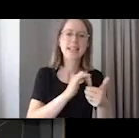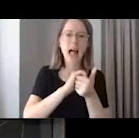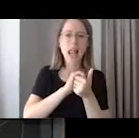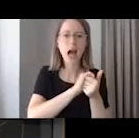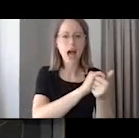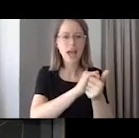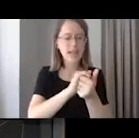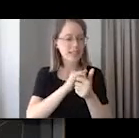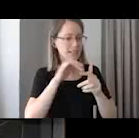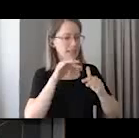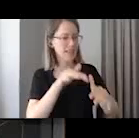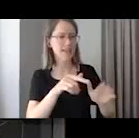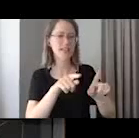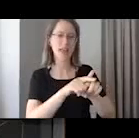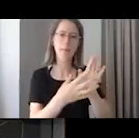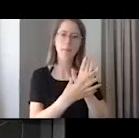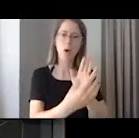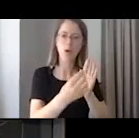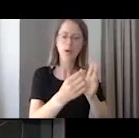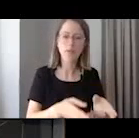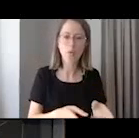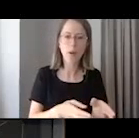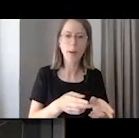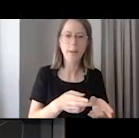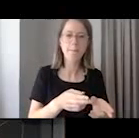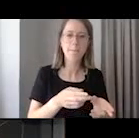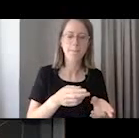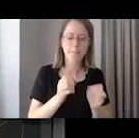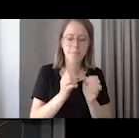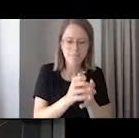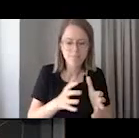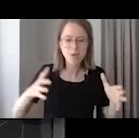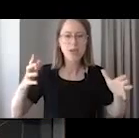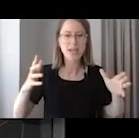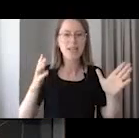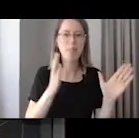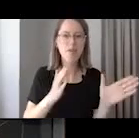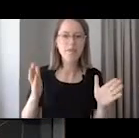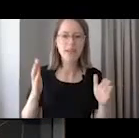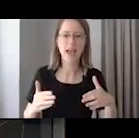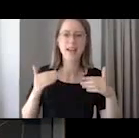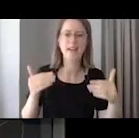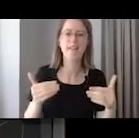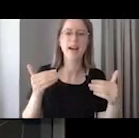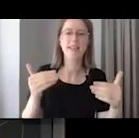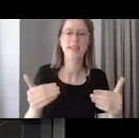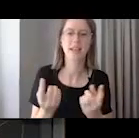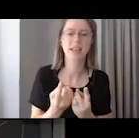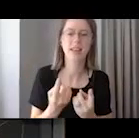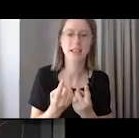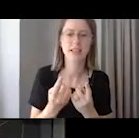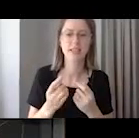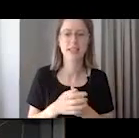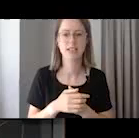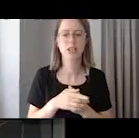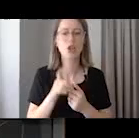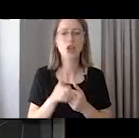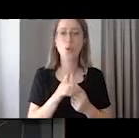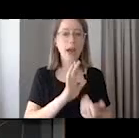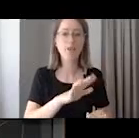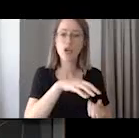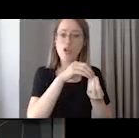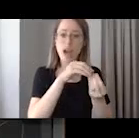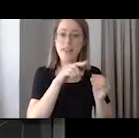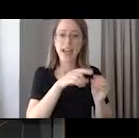It is the model for building the movement and advancing the cause. So you don't have to create that. You got